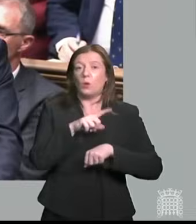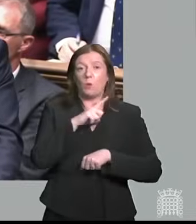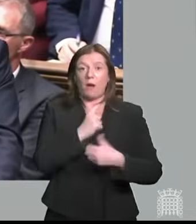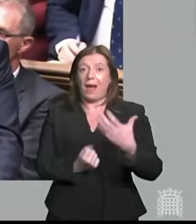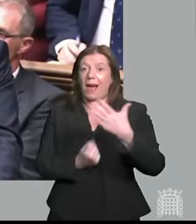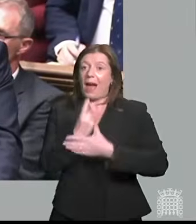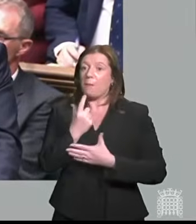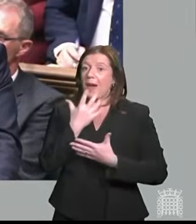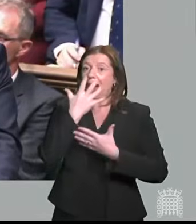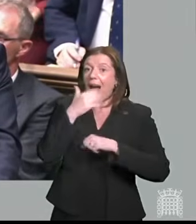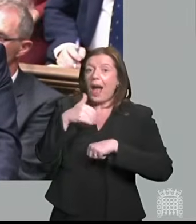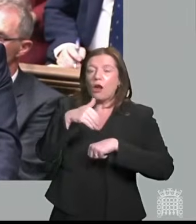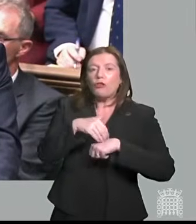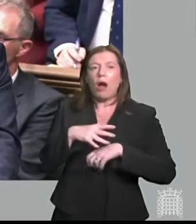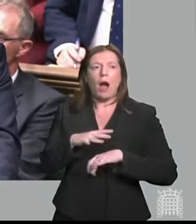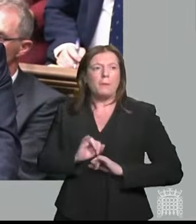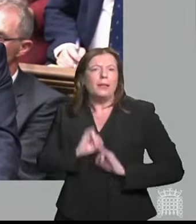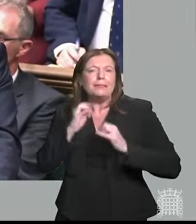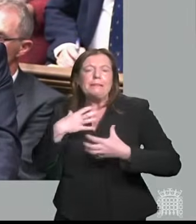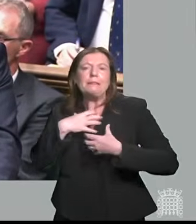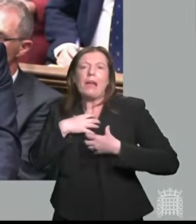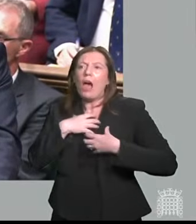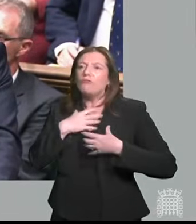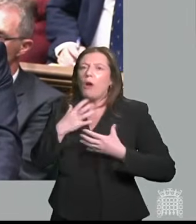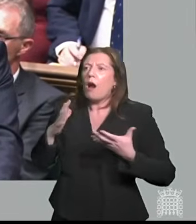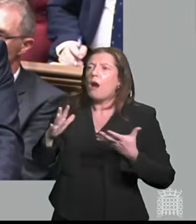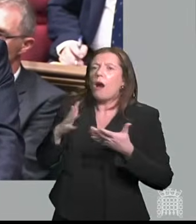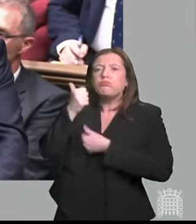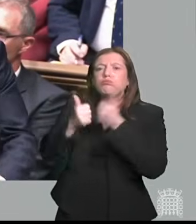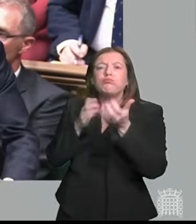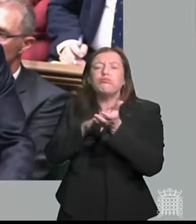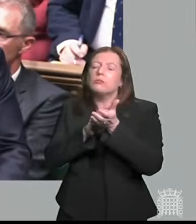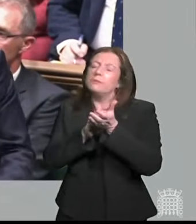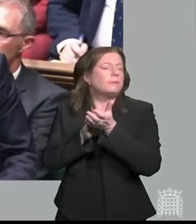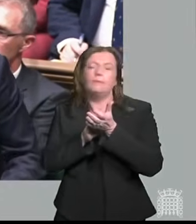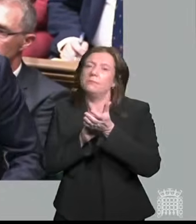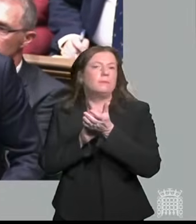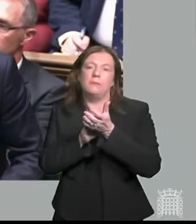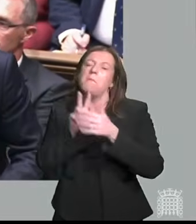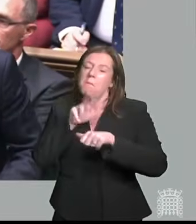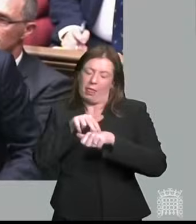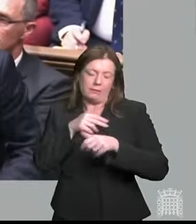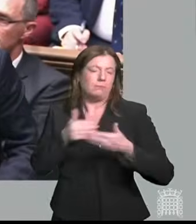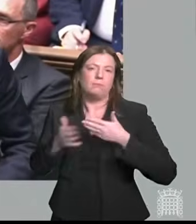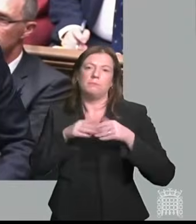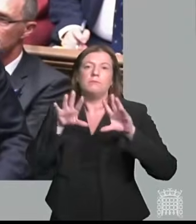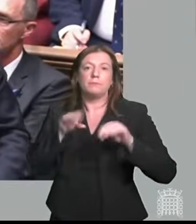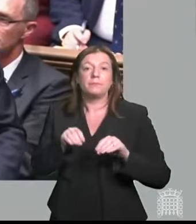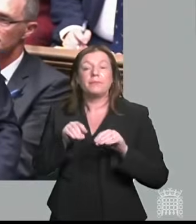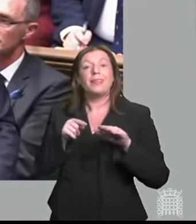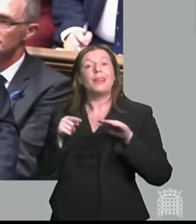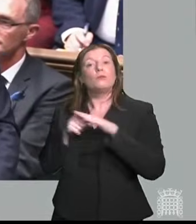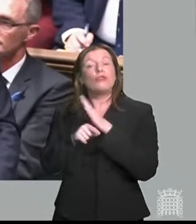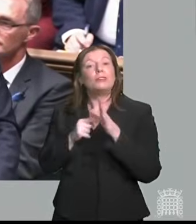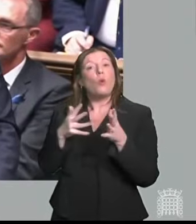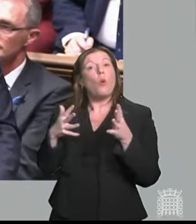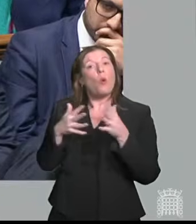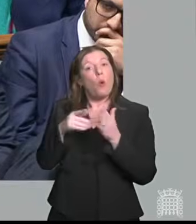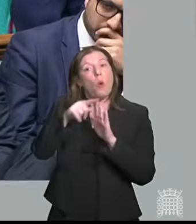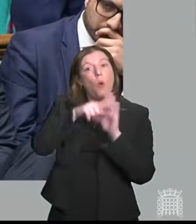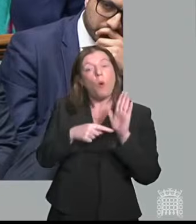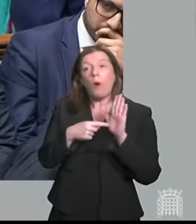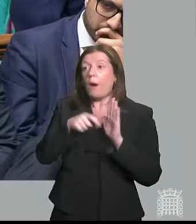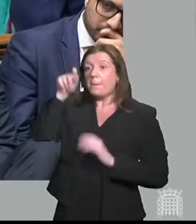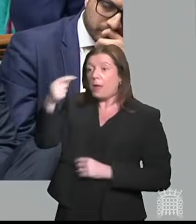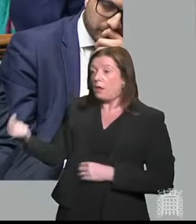and the glorification of terror is met with the full force of the law. Under our existing immigration rules, we do have the power to cancel a person's